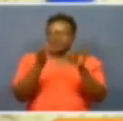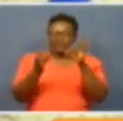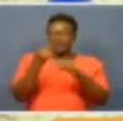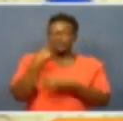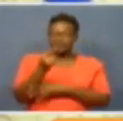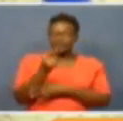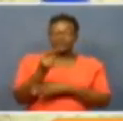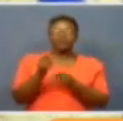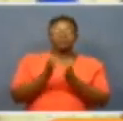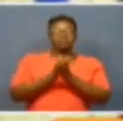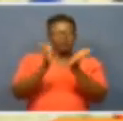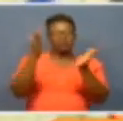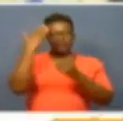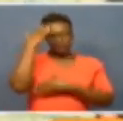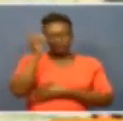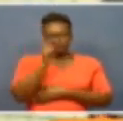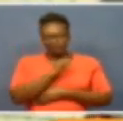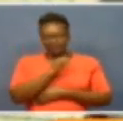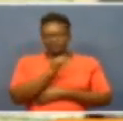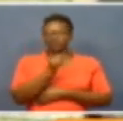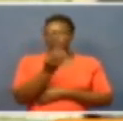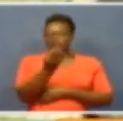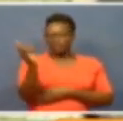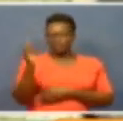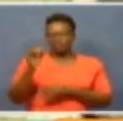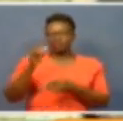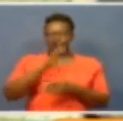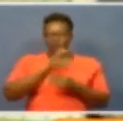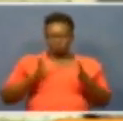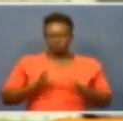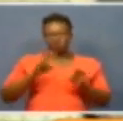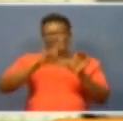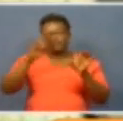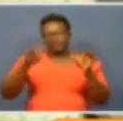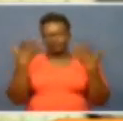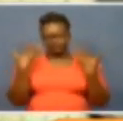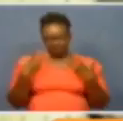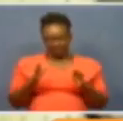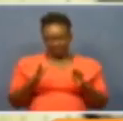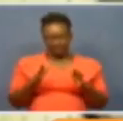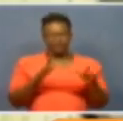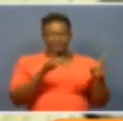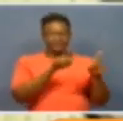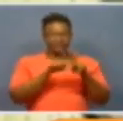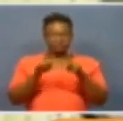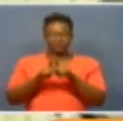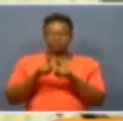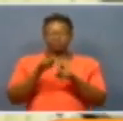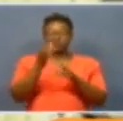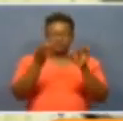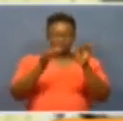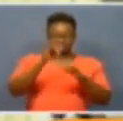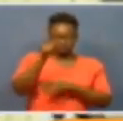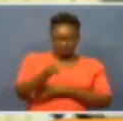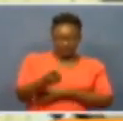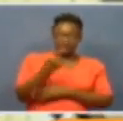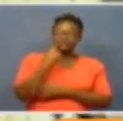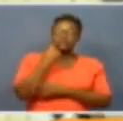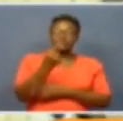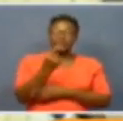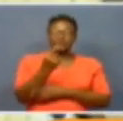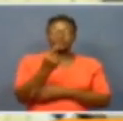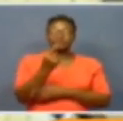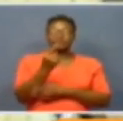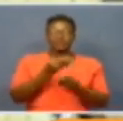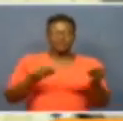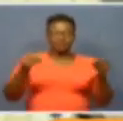that these commissioners resigned. And the judge went ahead to say that the replacement